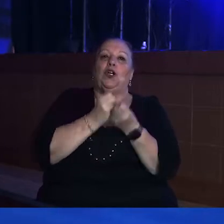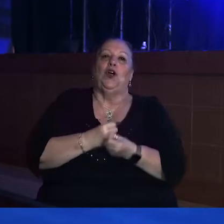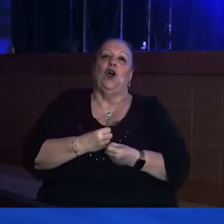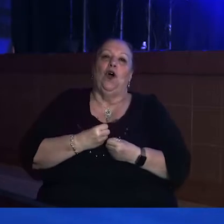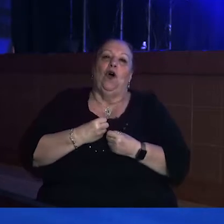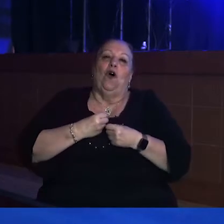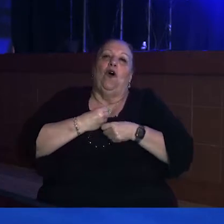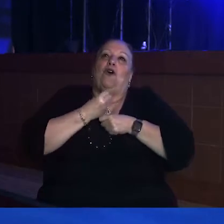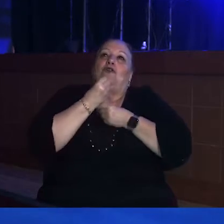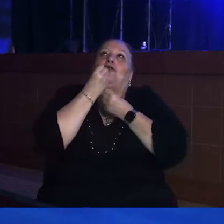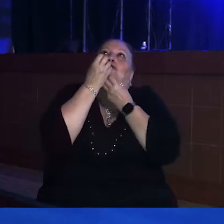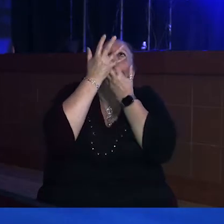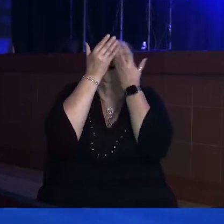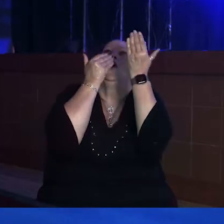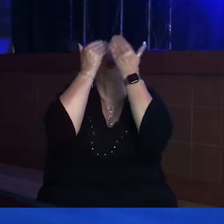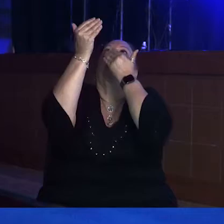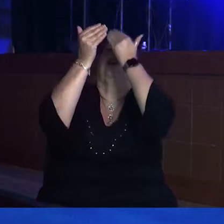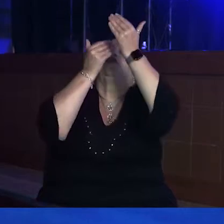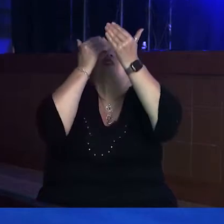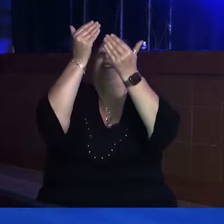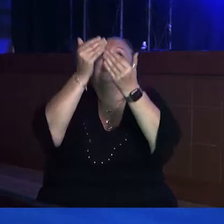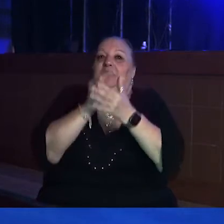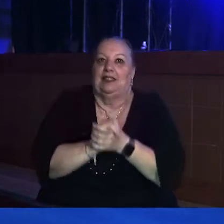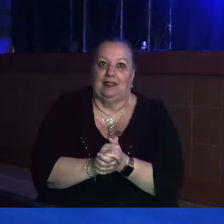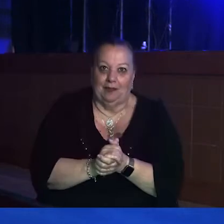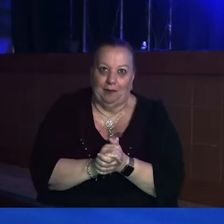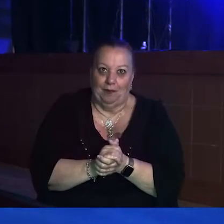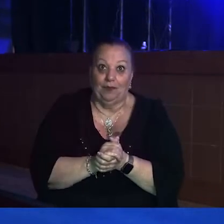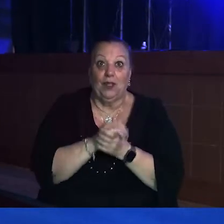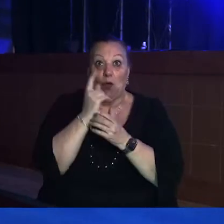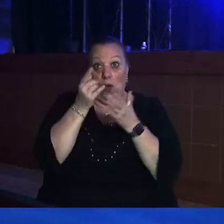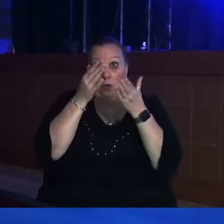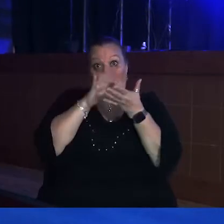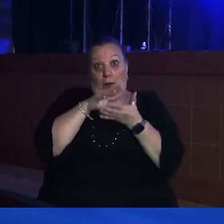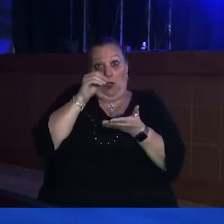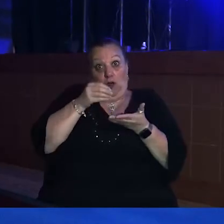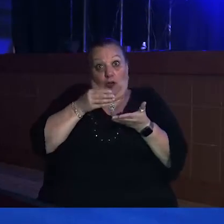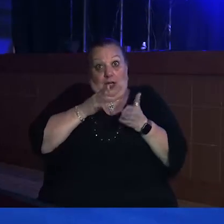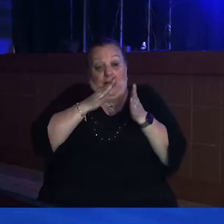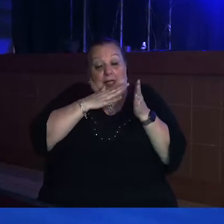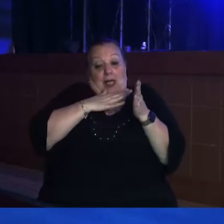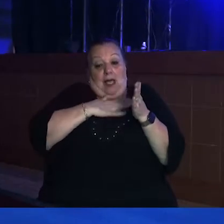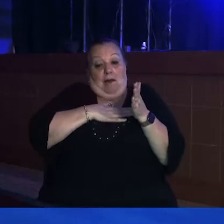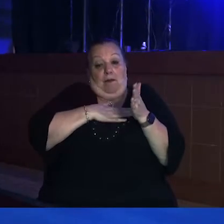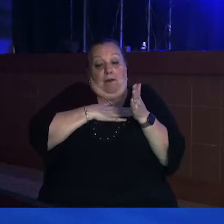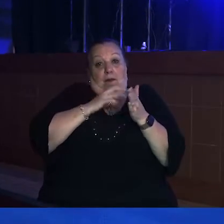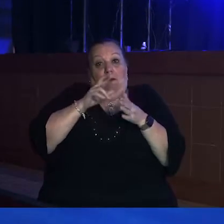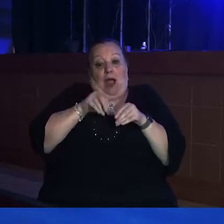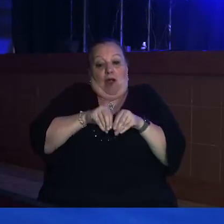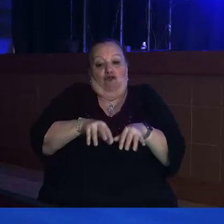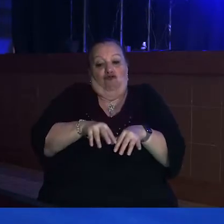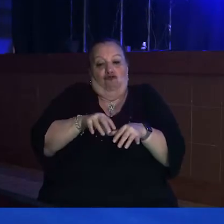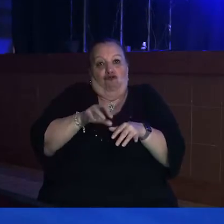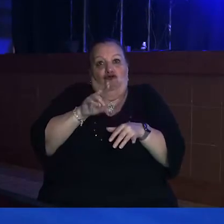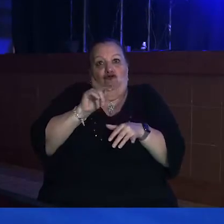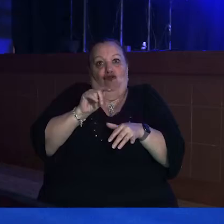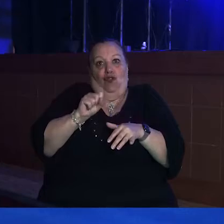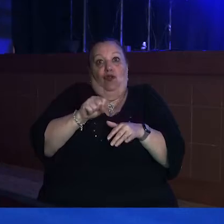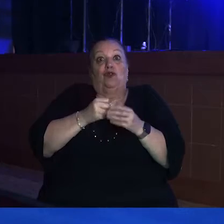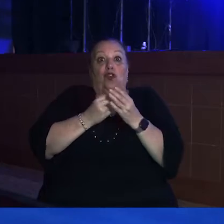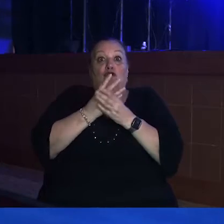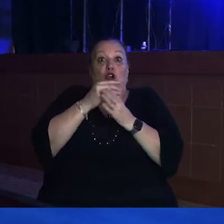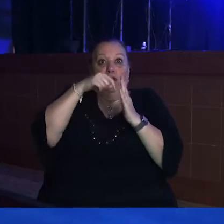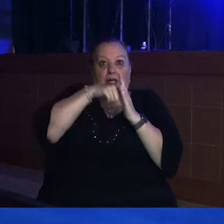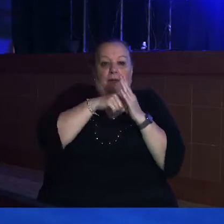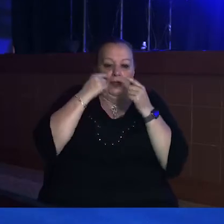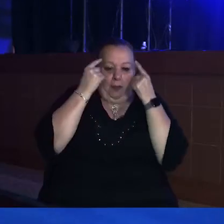thankfulness. One of the ways that I'm learning to let my roots grow deep is to meditate on the truth